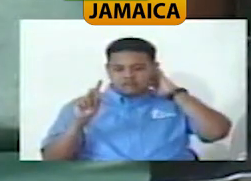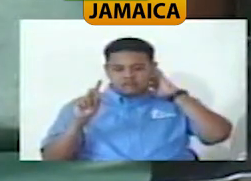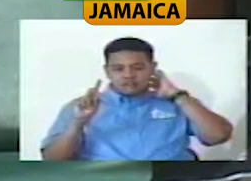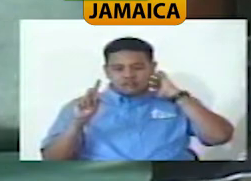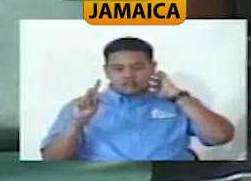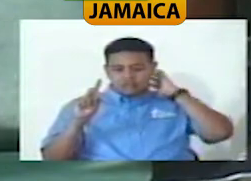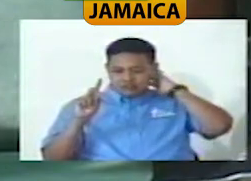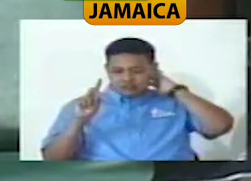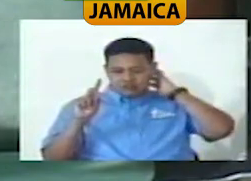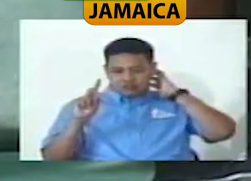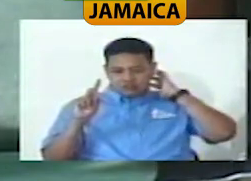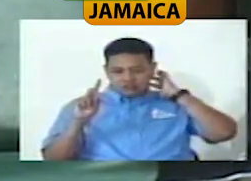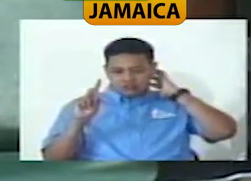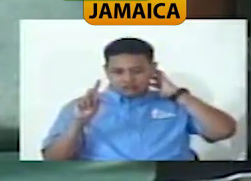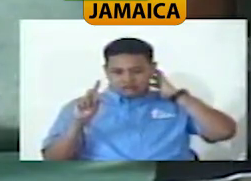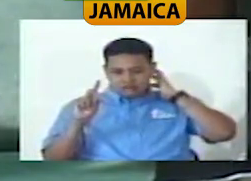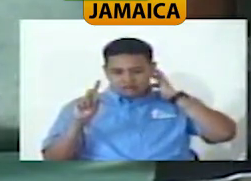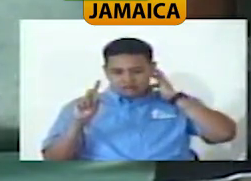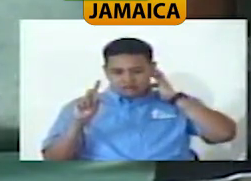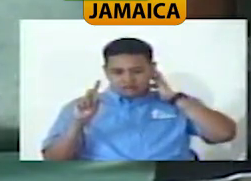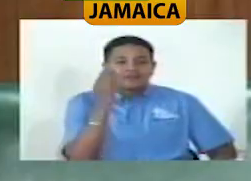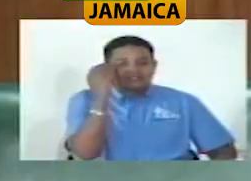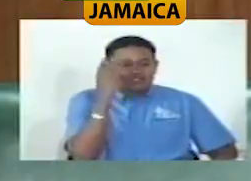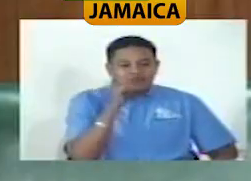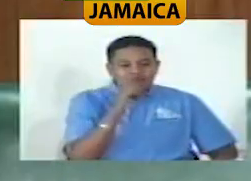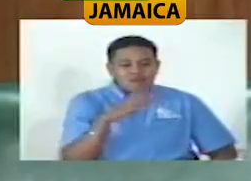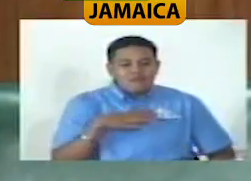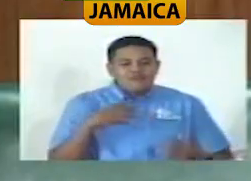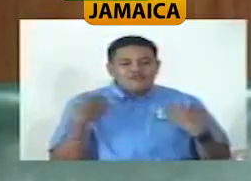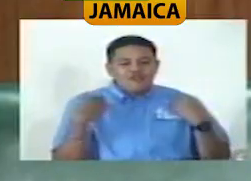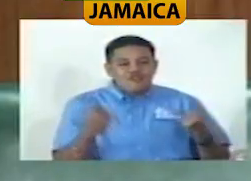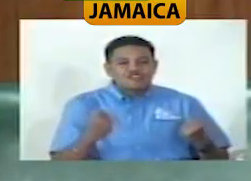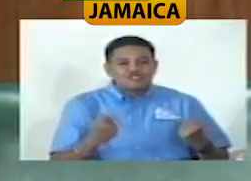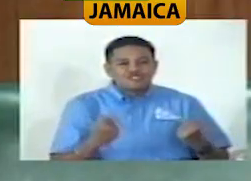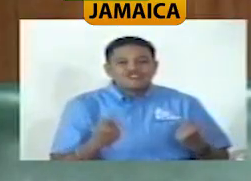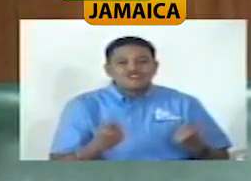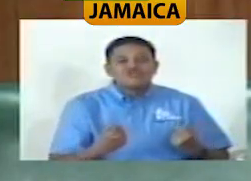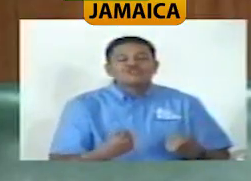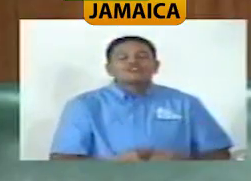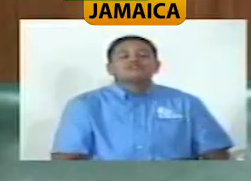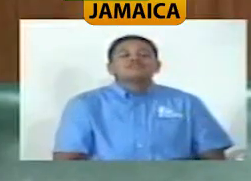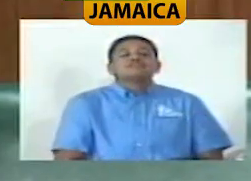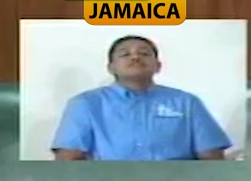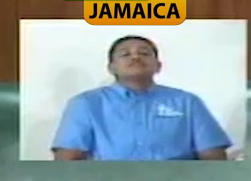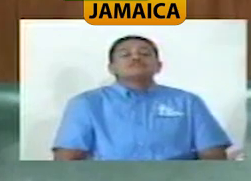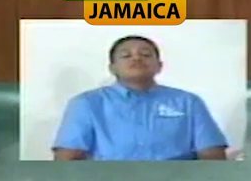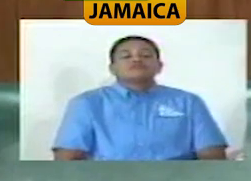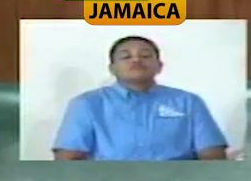the appointed day set for the legislation. She was a woman of courage.